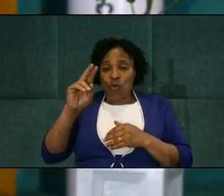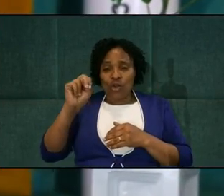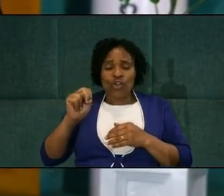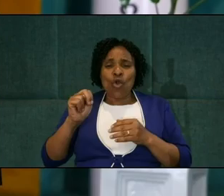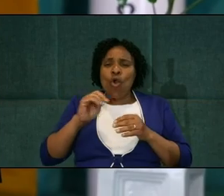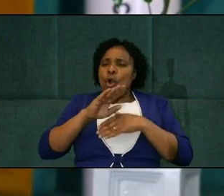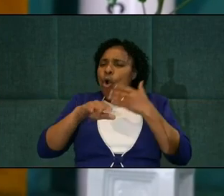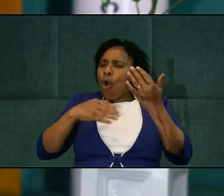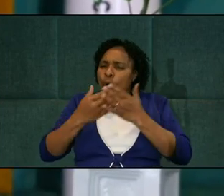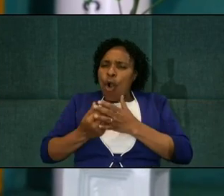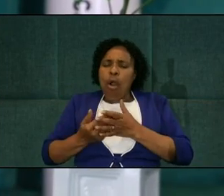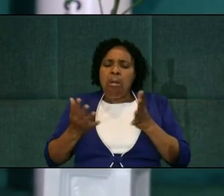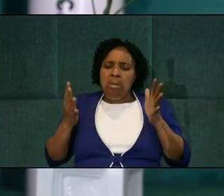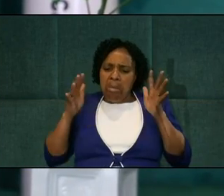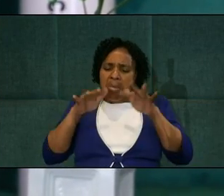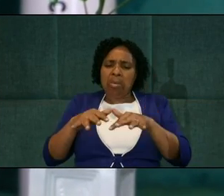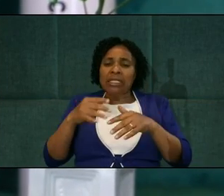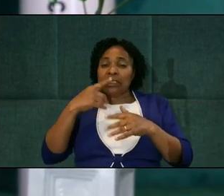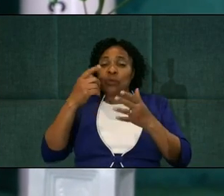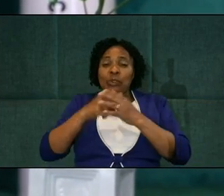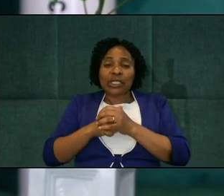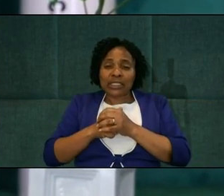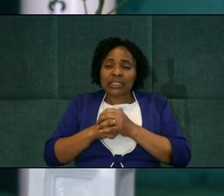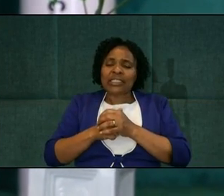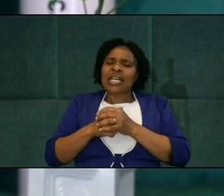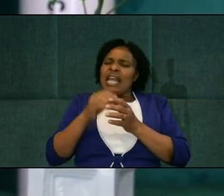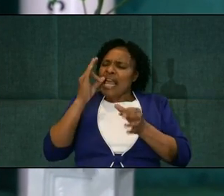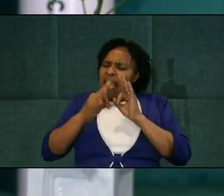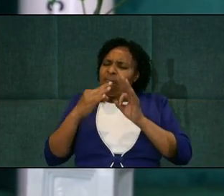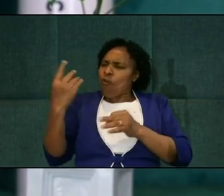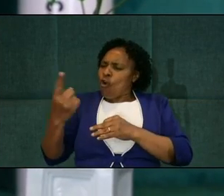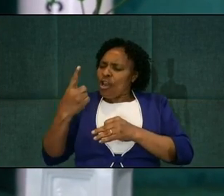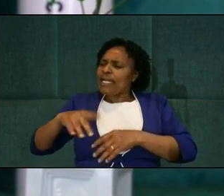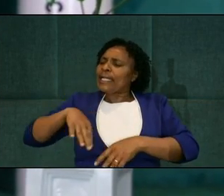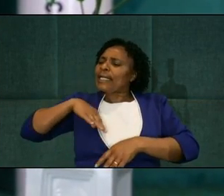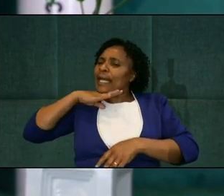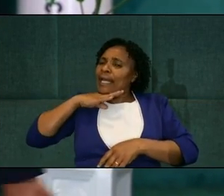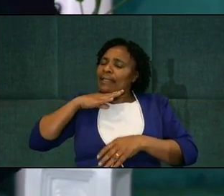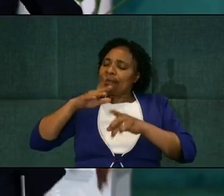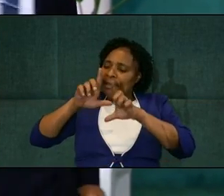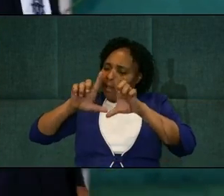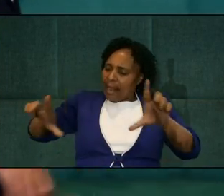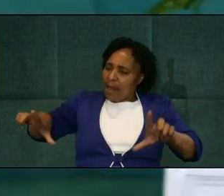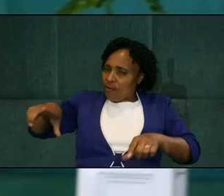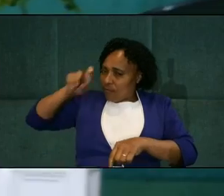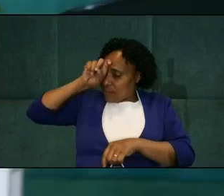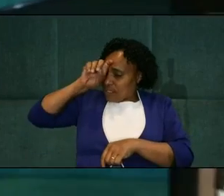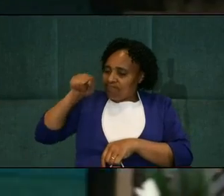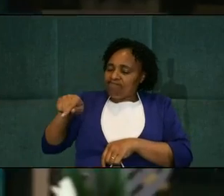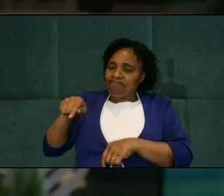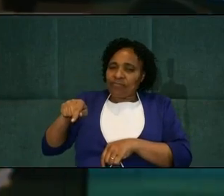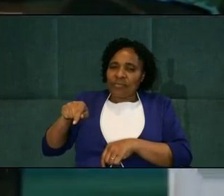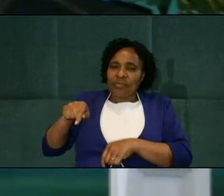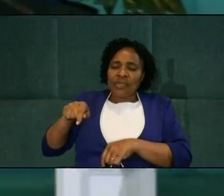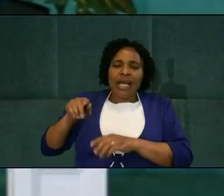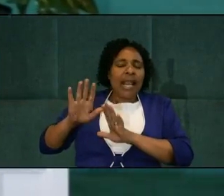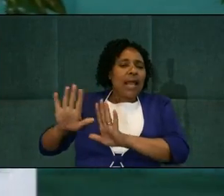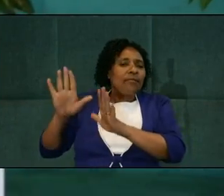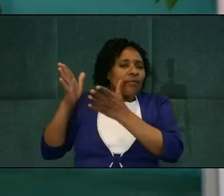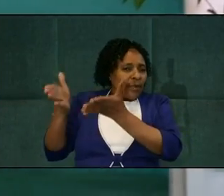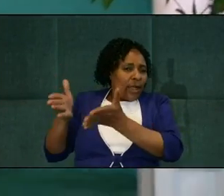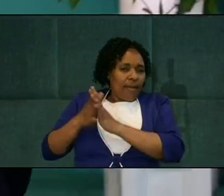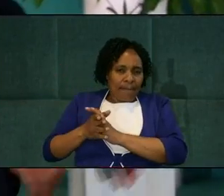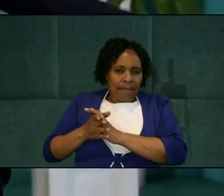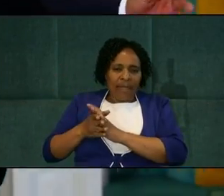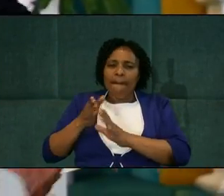congregation said to them, oh, if only we had died in the land of Egypt. We wish to God we never left Egypt. Only